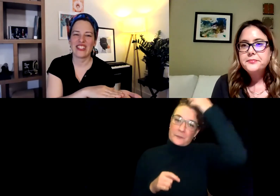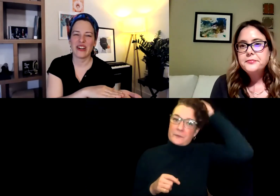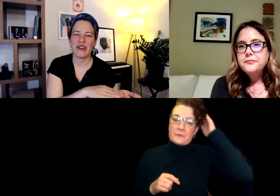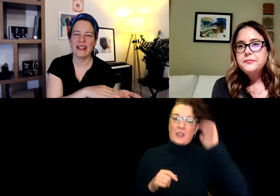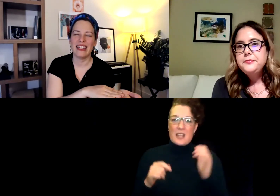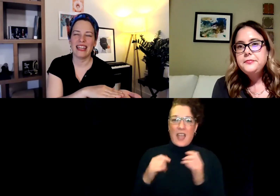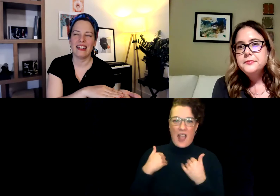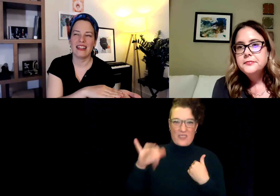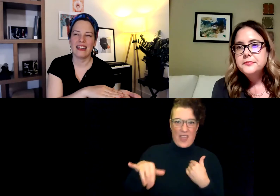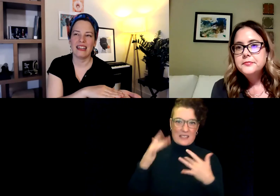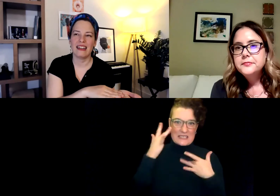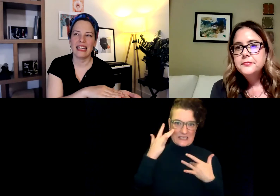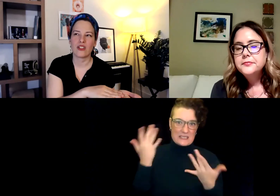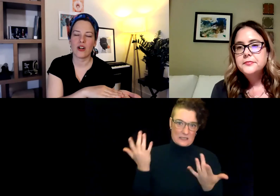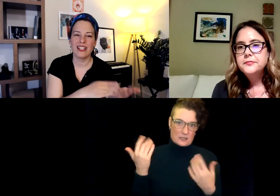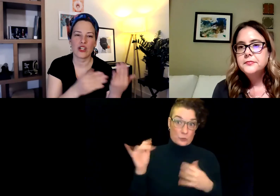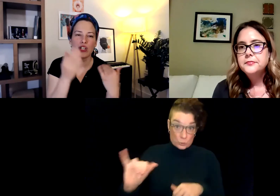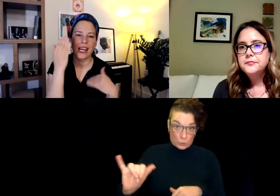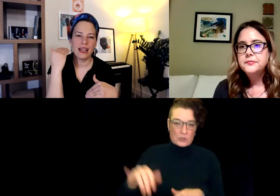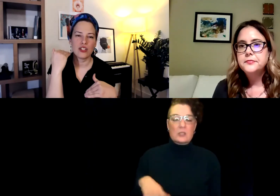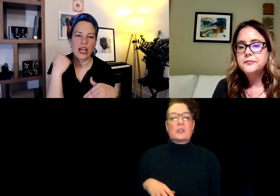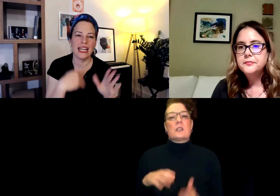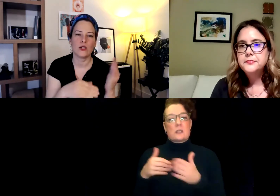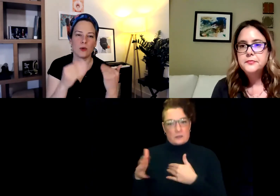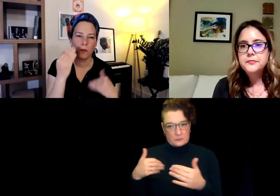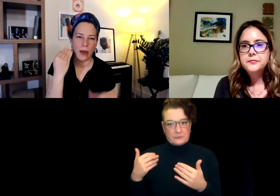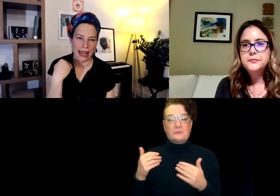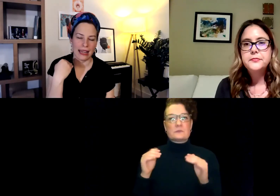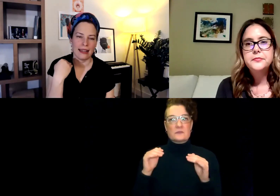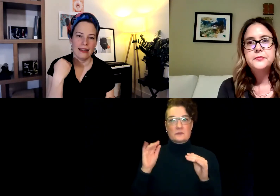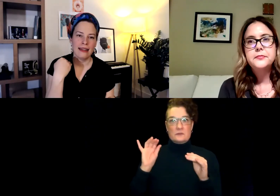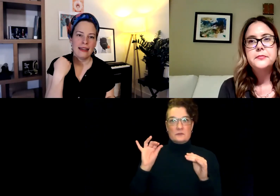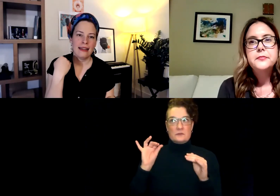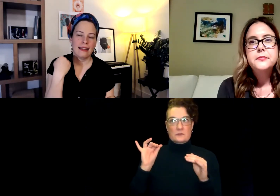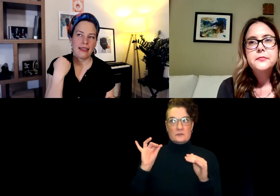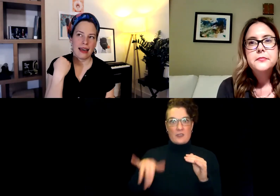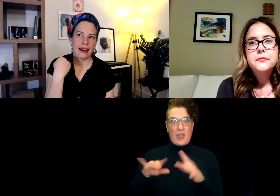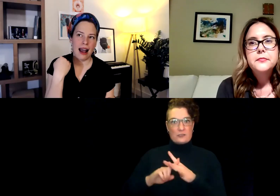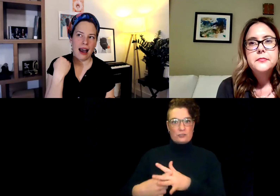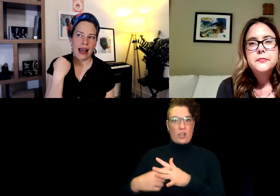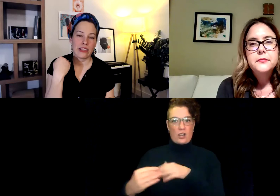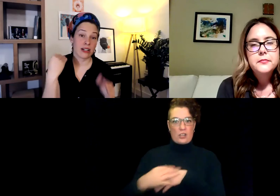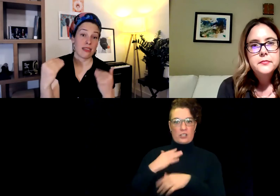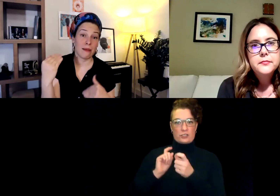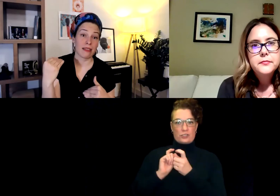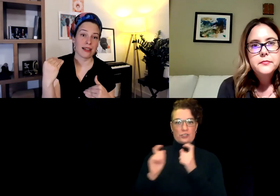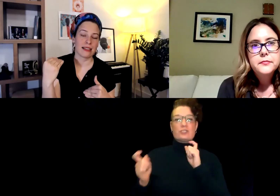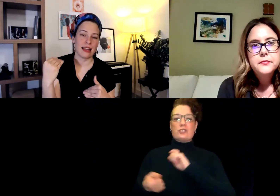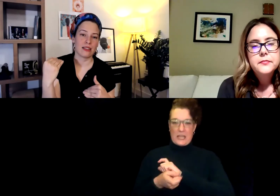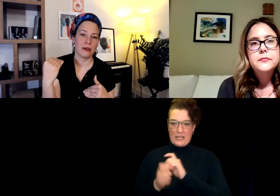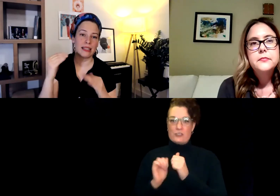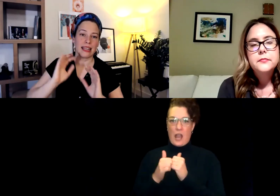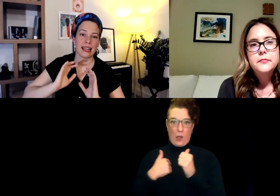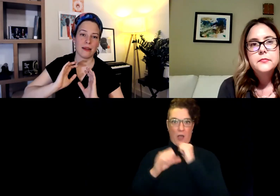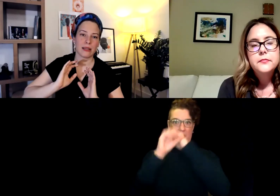And so it started to change the way that I started to think about things. And